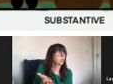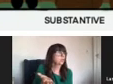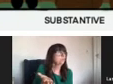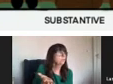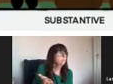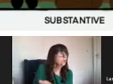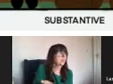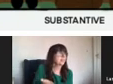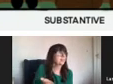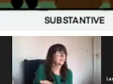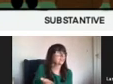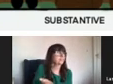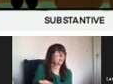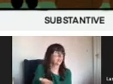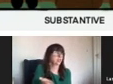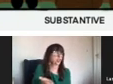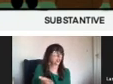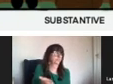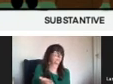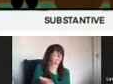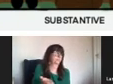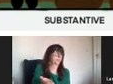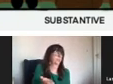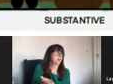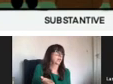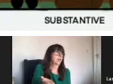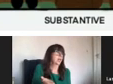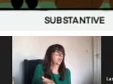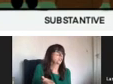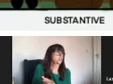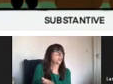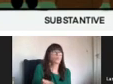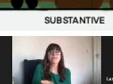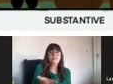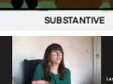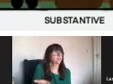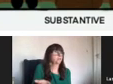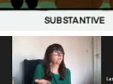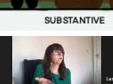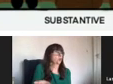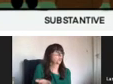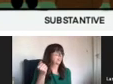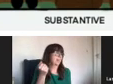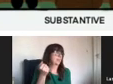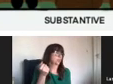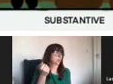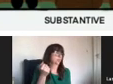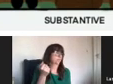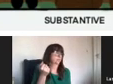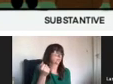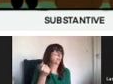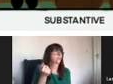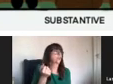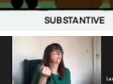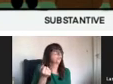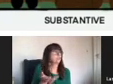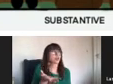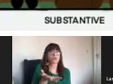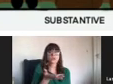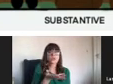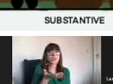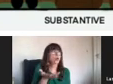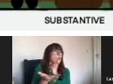about removing the disadvantage. So we've given them blocks to stand on.